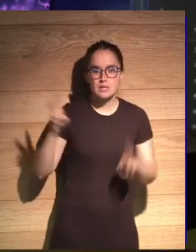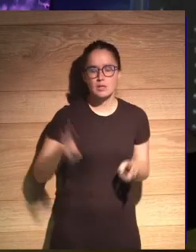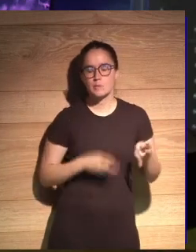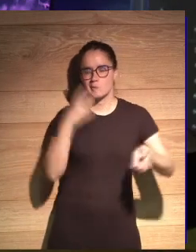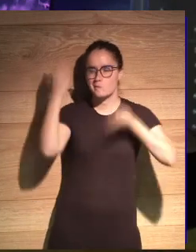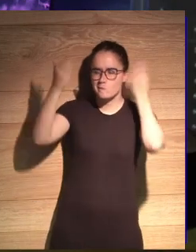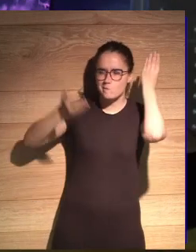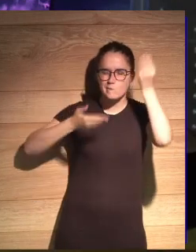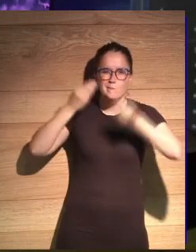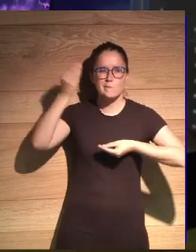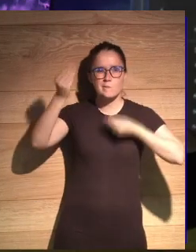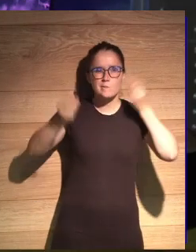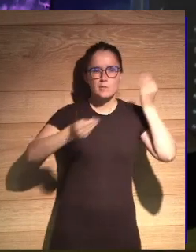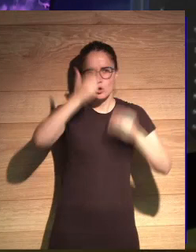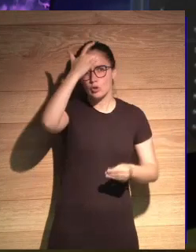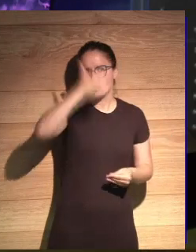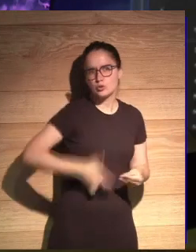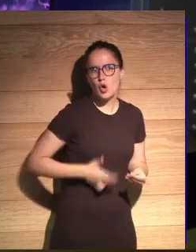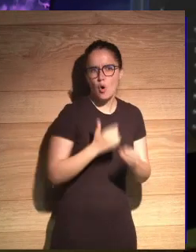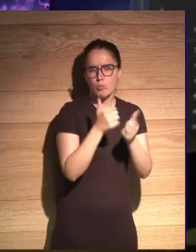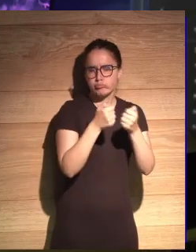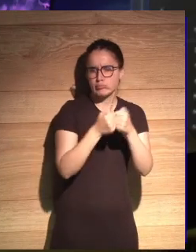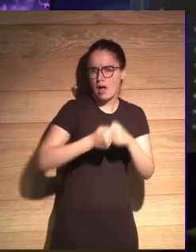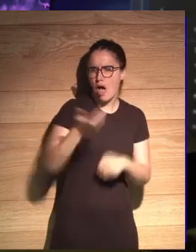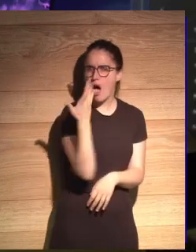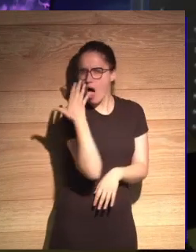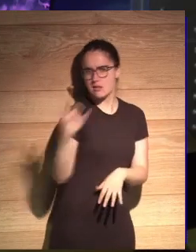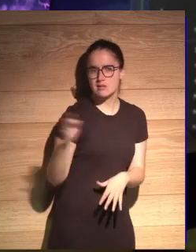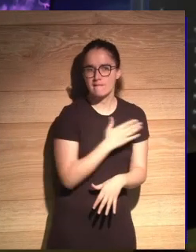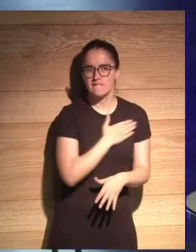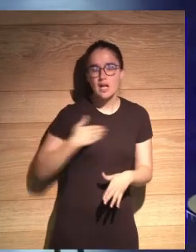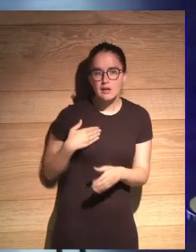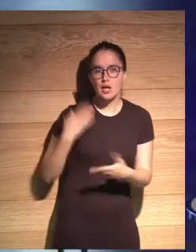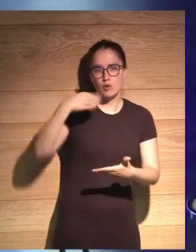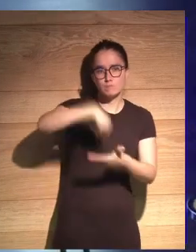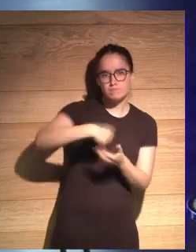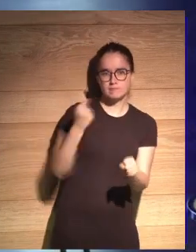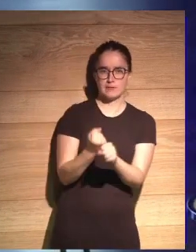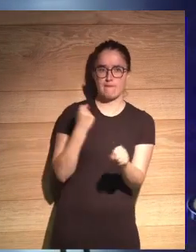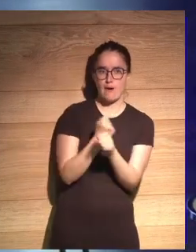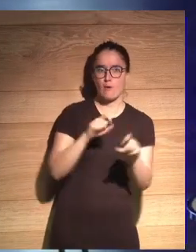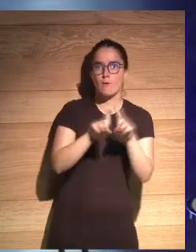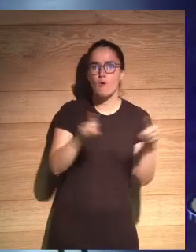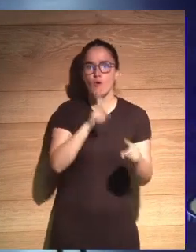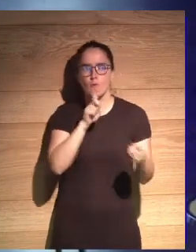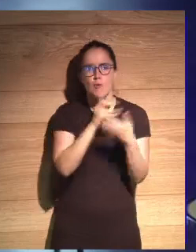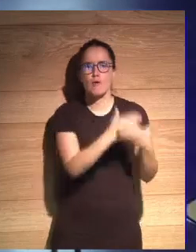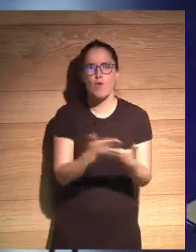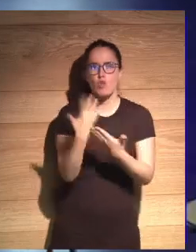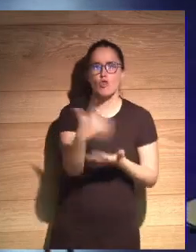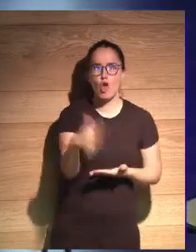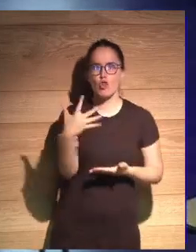those of you who are here and are thinking, I'm a very good gamer, I'd like to have a